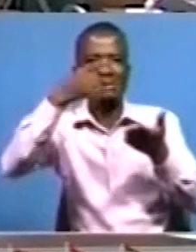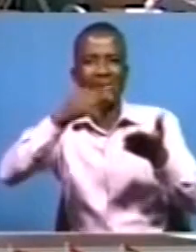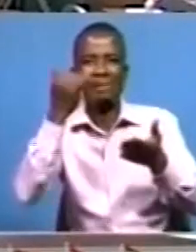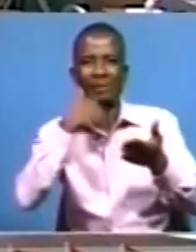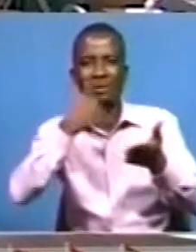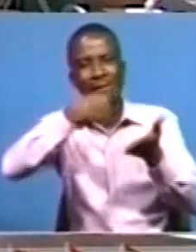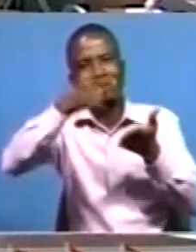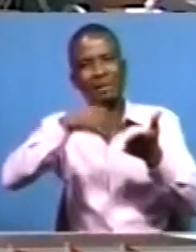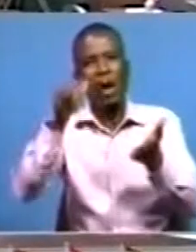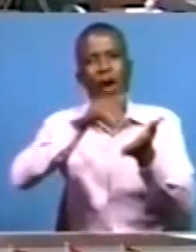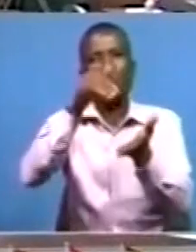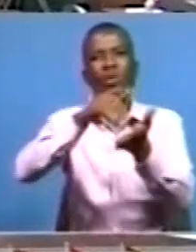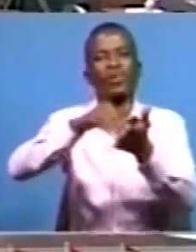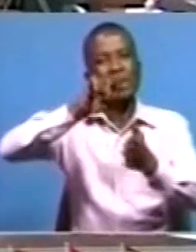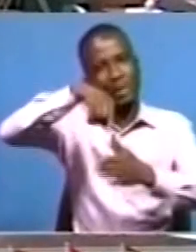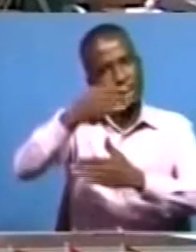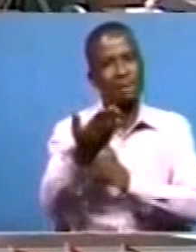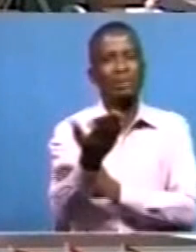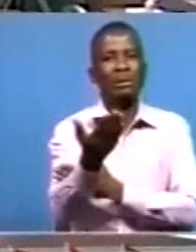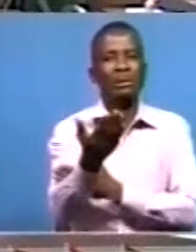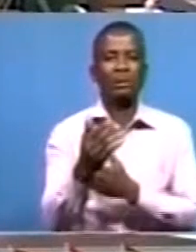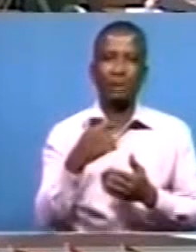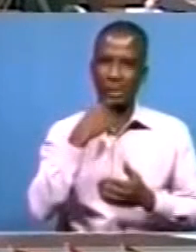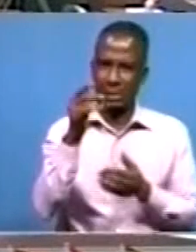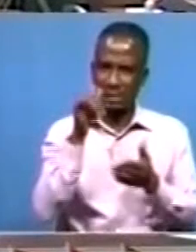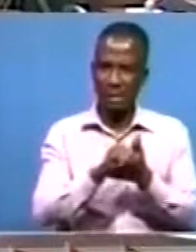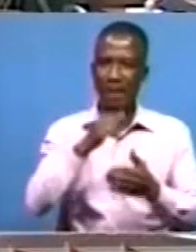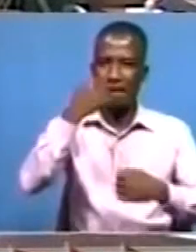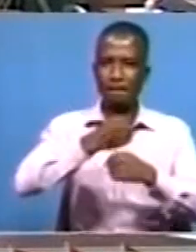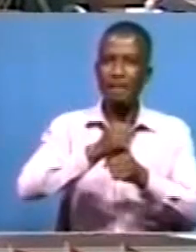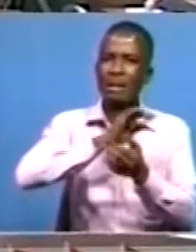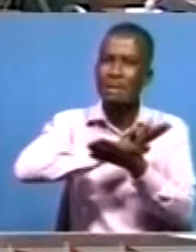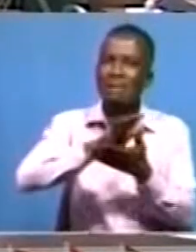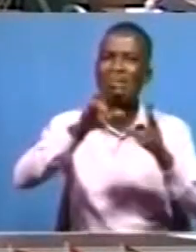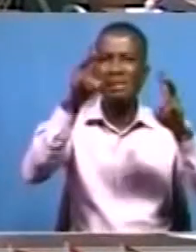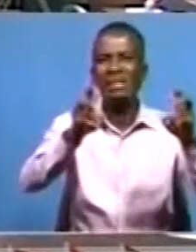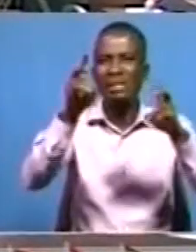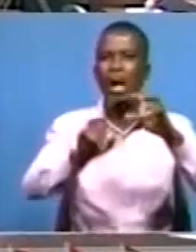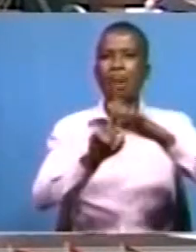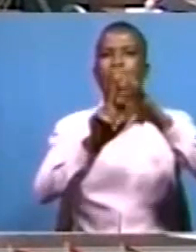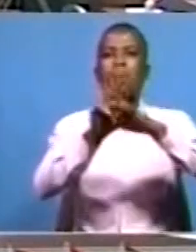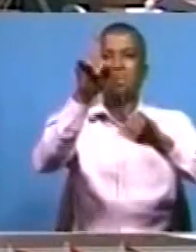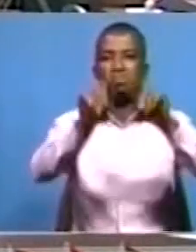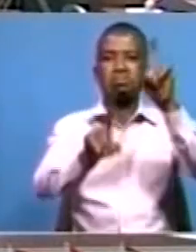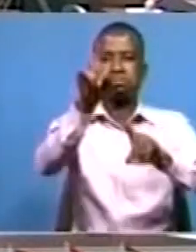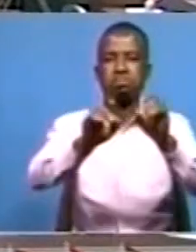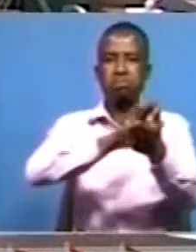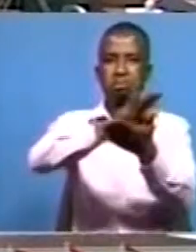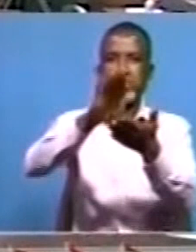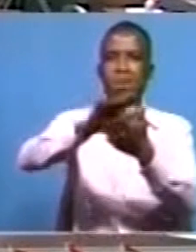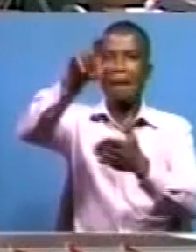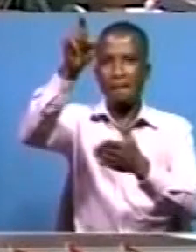press release the next day. She was also required to clarify matters arising during the cross-examination of the petitioner's